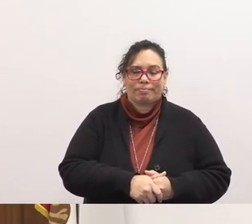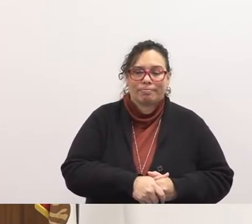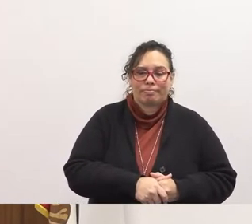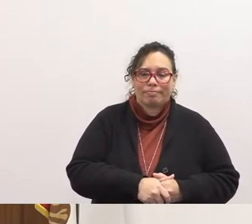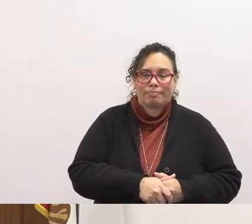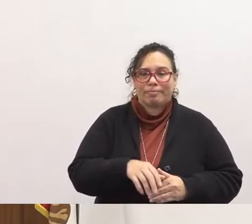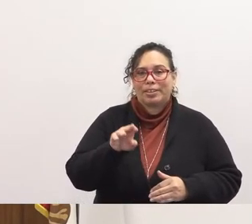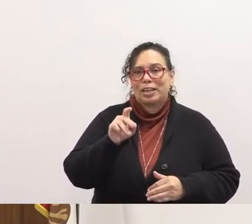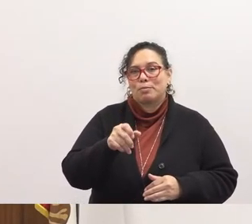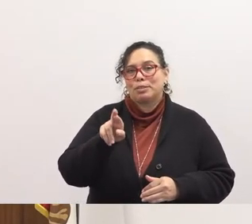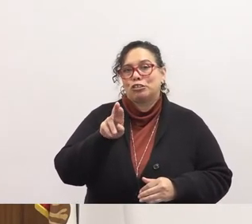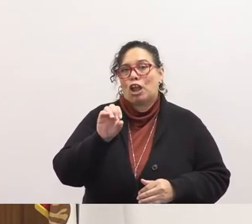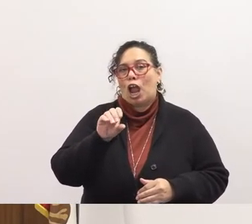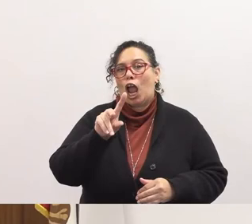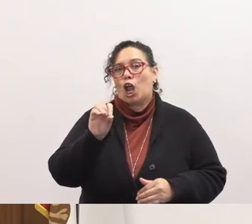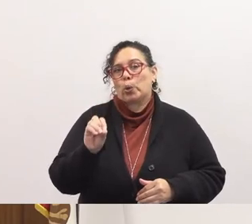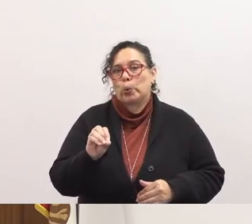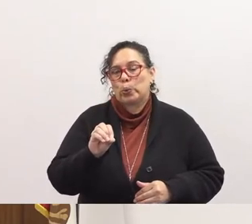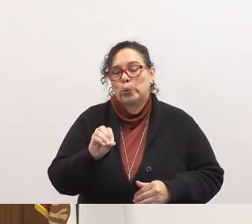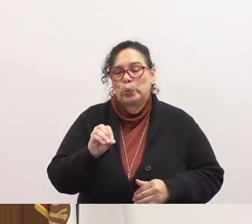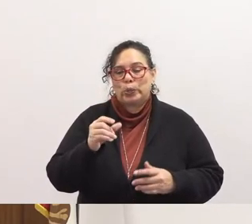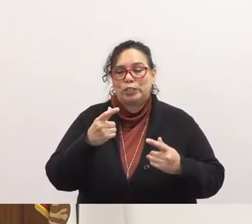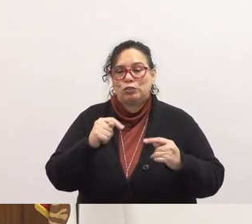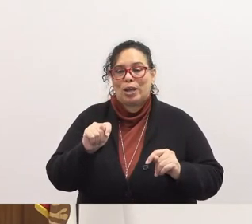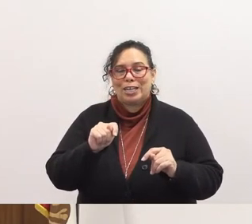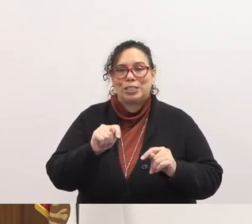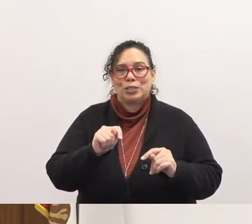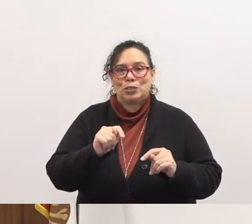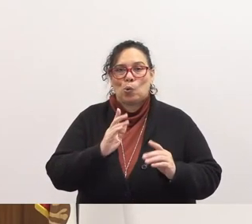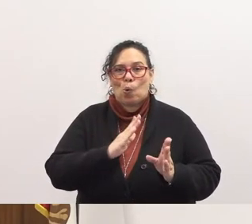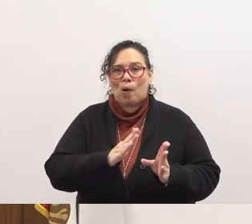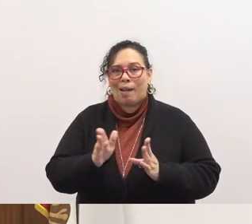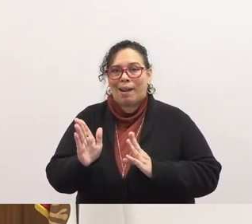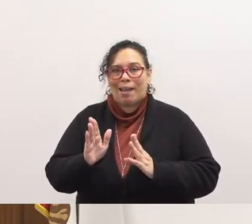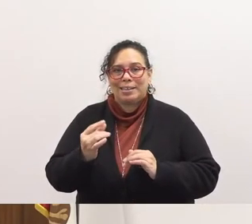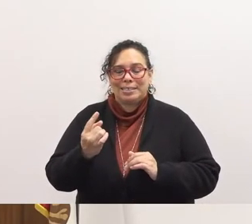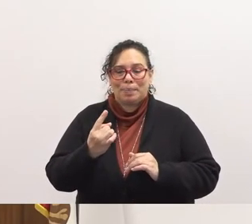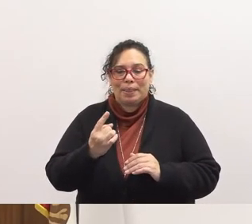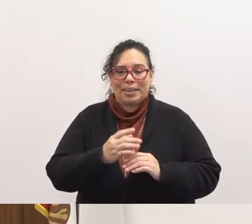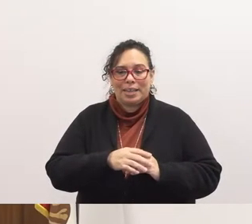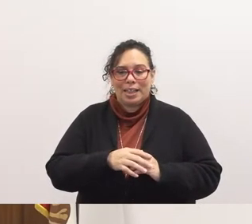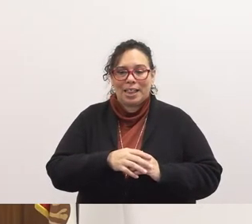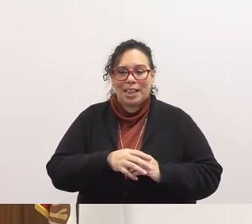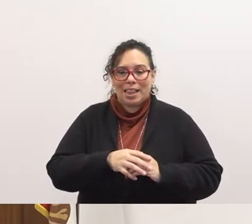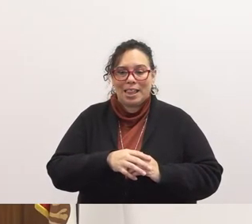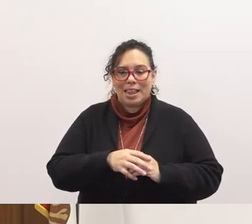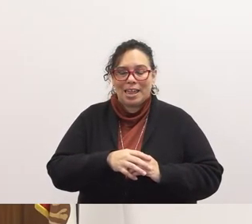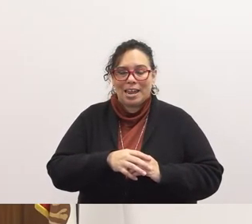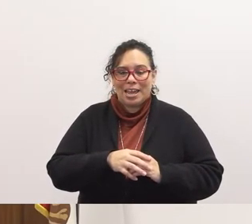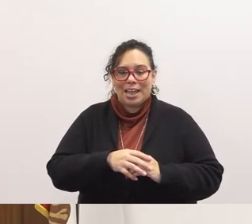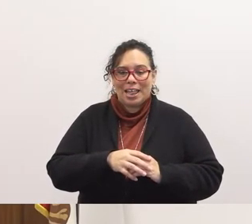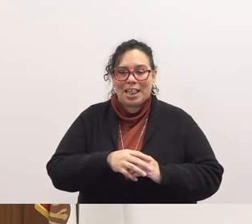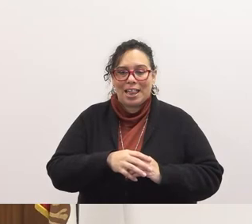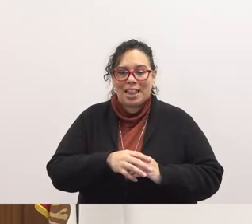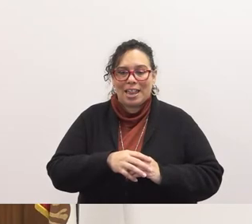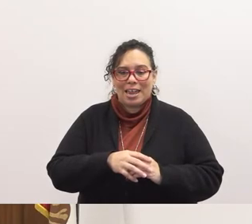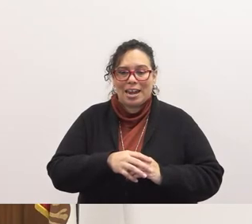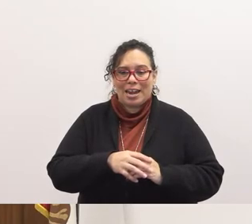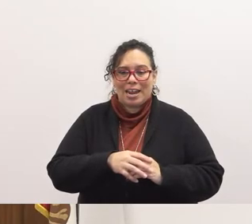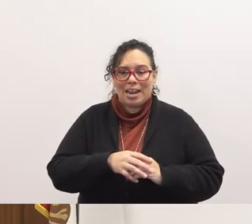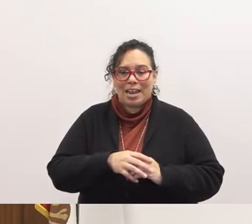Mr. Otto is trying to organize something. So we'll... Has everybody else gone?